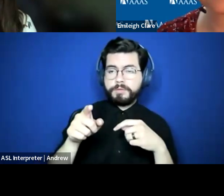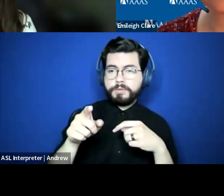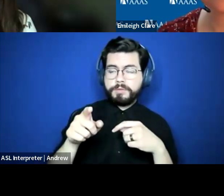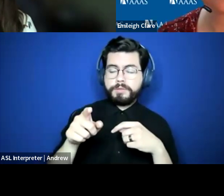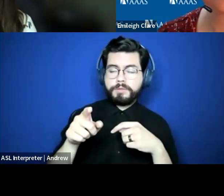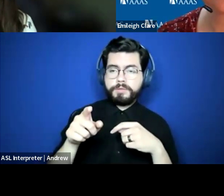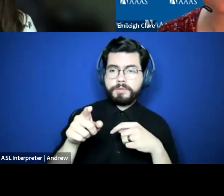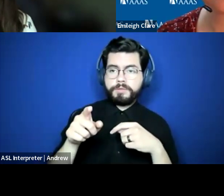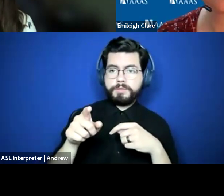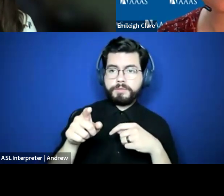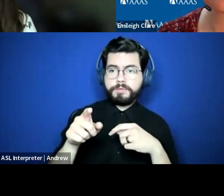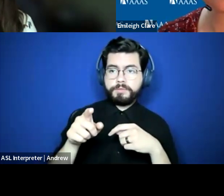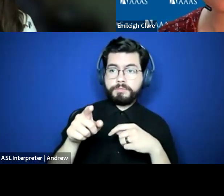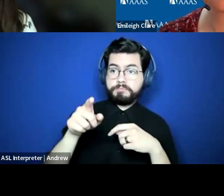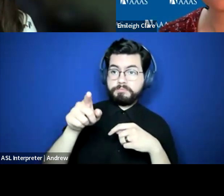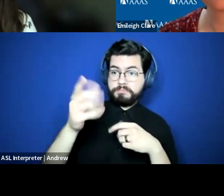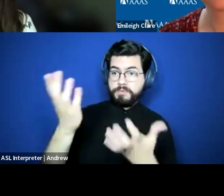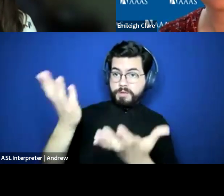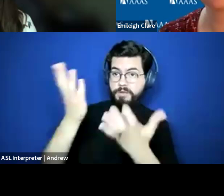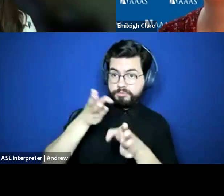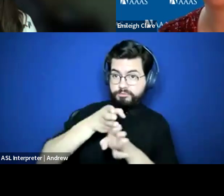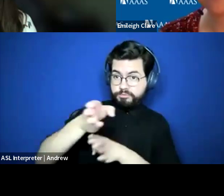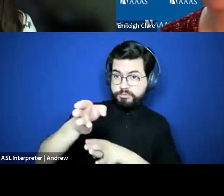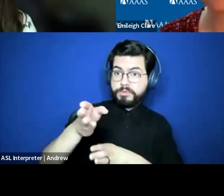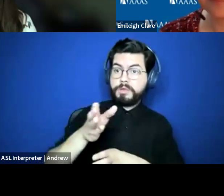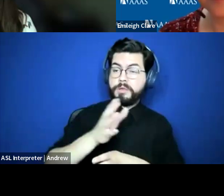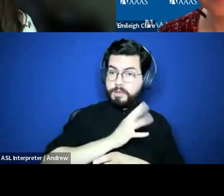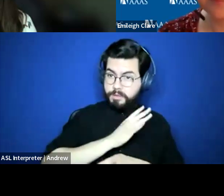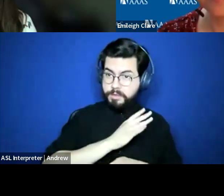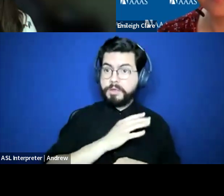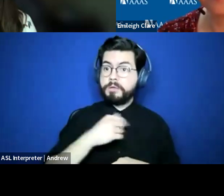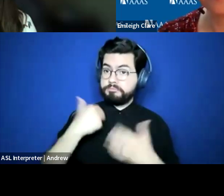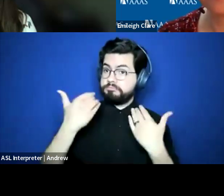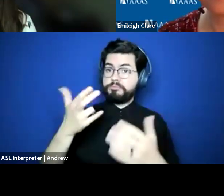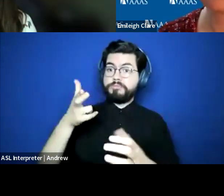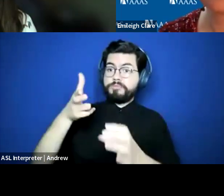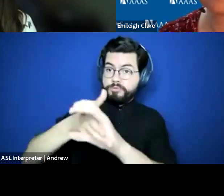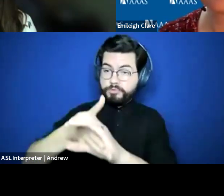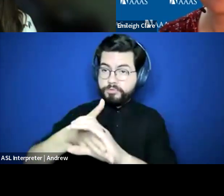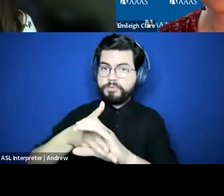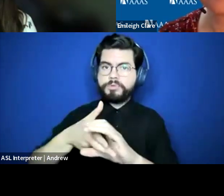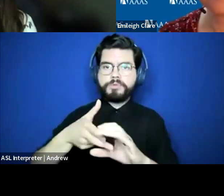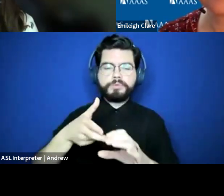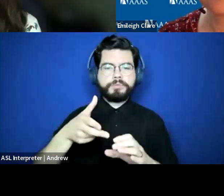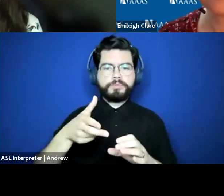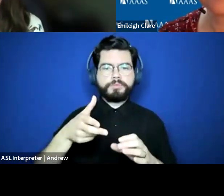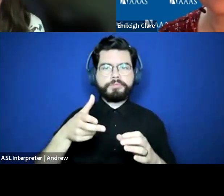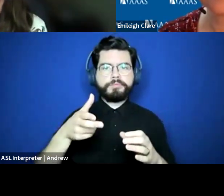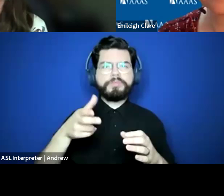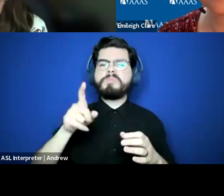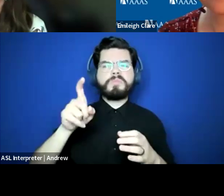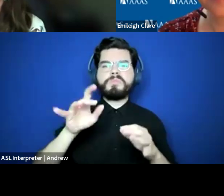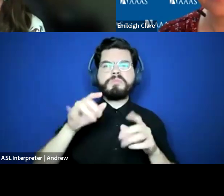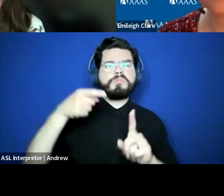that career looks like what you think it will, or if that jump makes sense for you. You don't really know until you ask. And I think